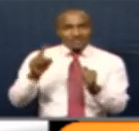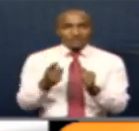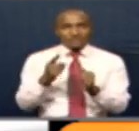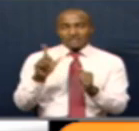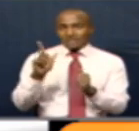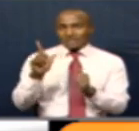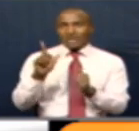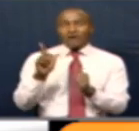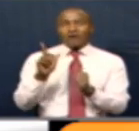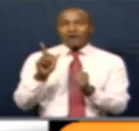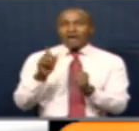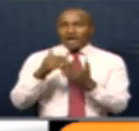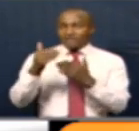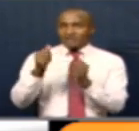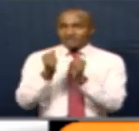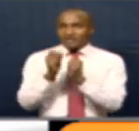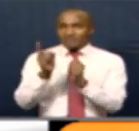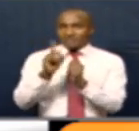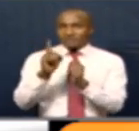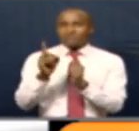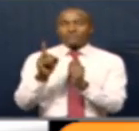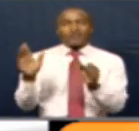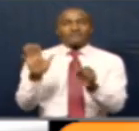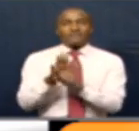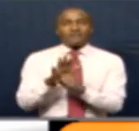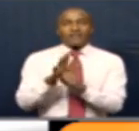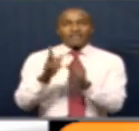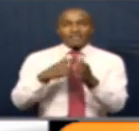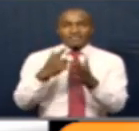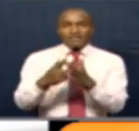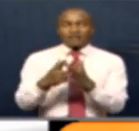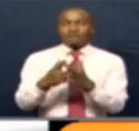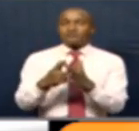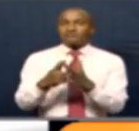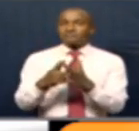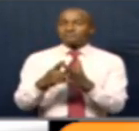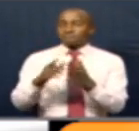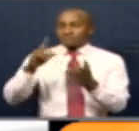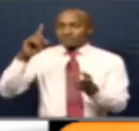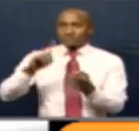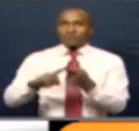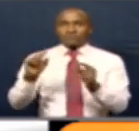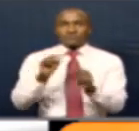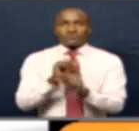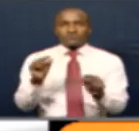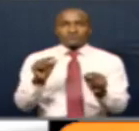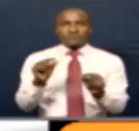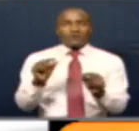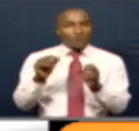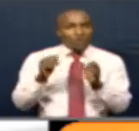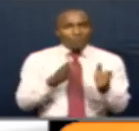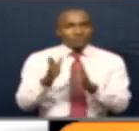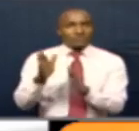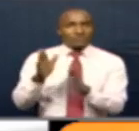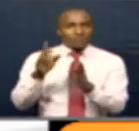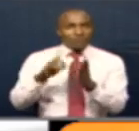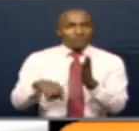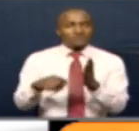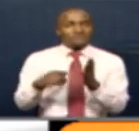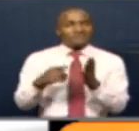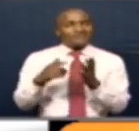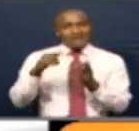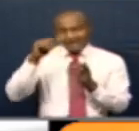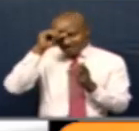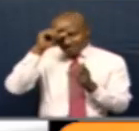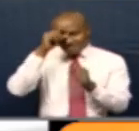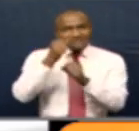fill after 10 minutes of rain, and then you consume it equally fast. So the real opportunity is, what has the government